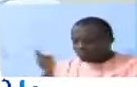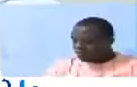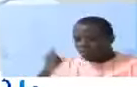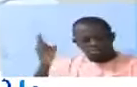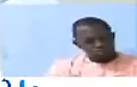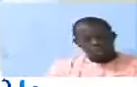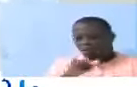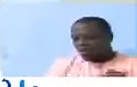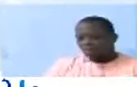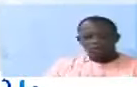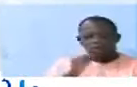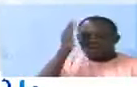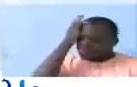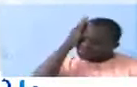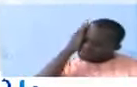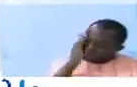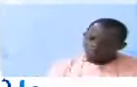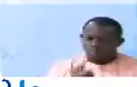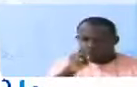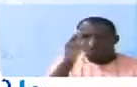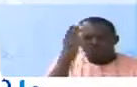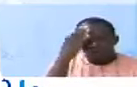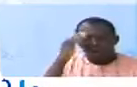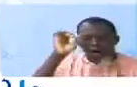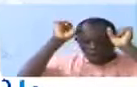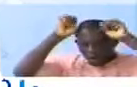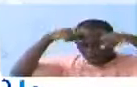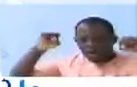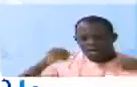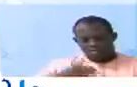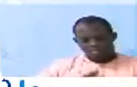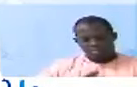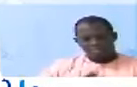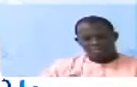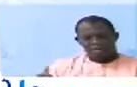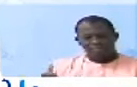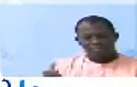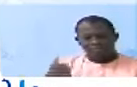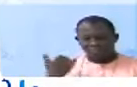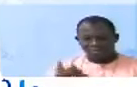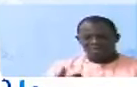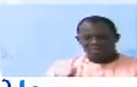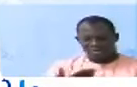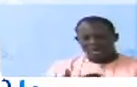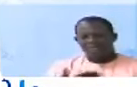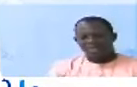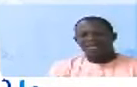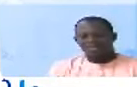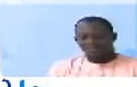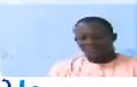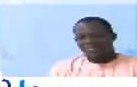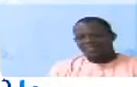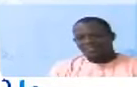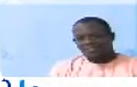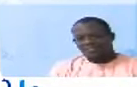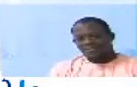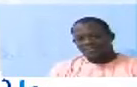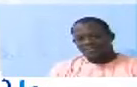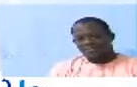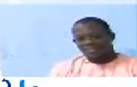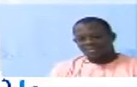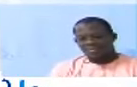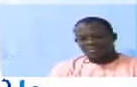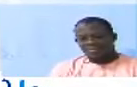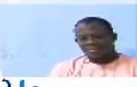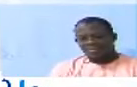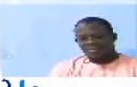Very seriously, but you know, Fulas are brave people. Atumbore dame mfaraba yoral vije